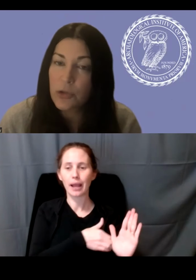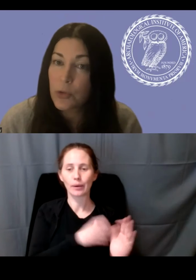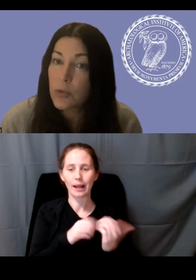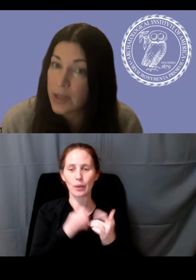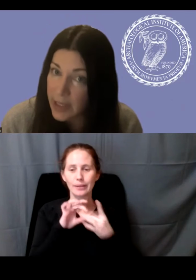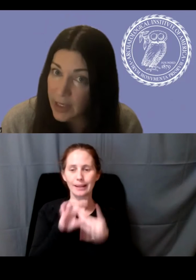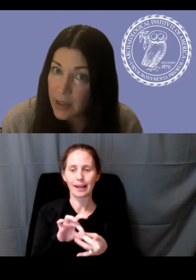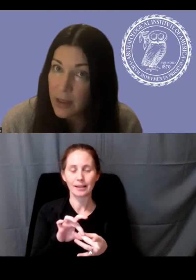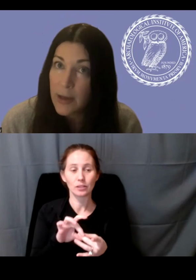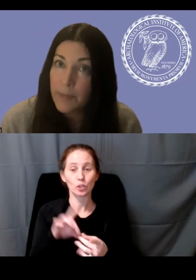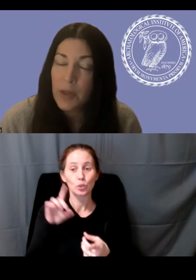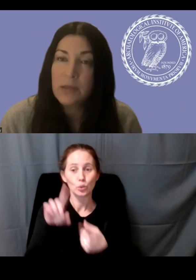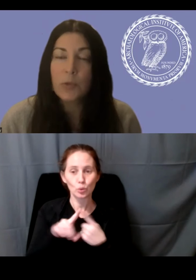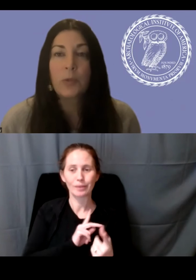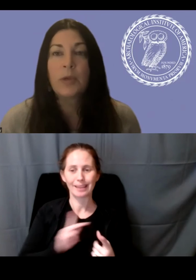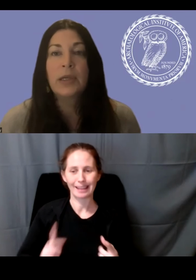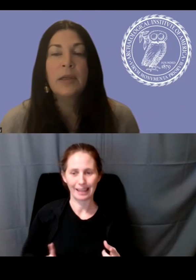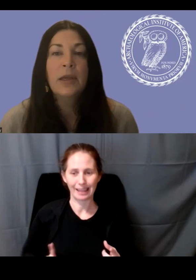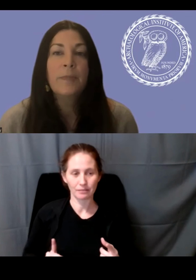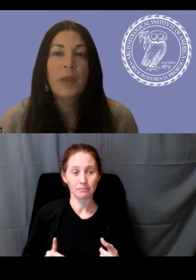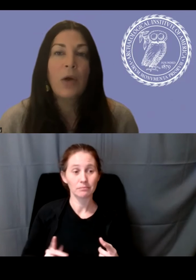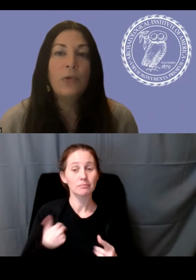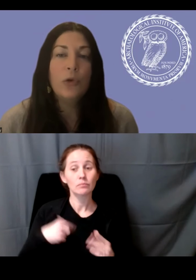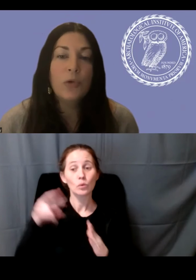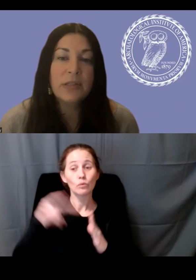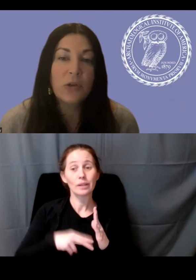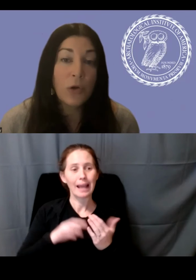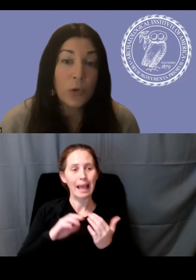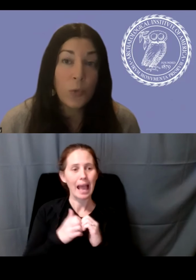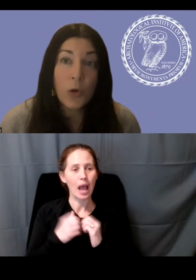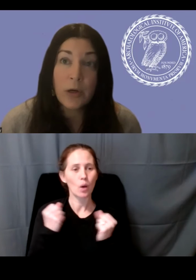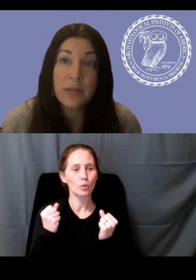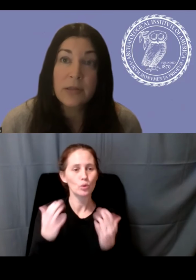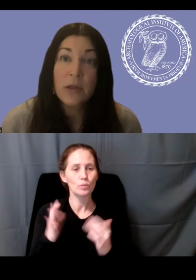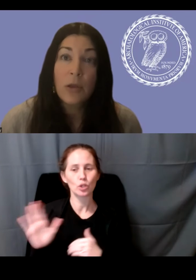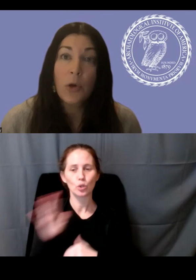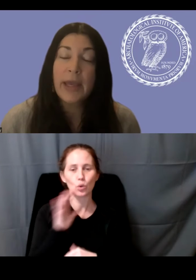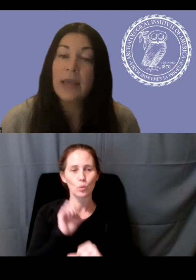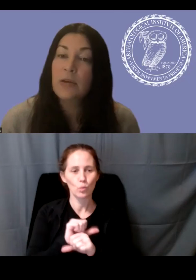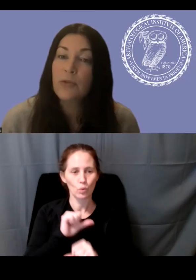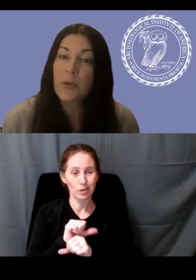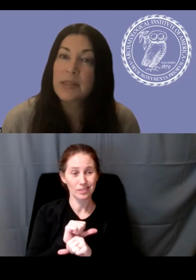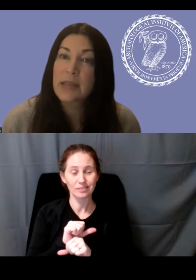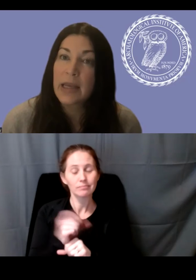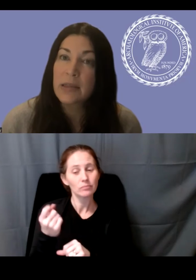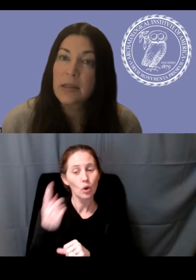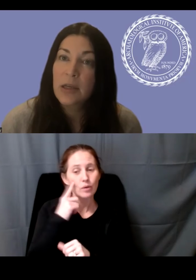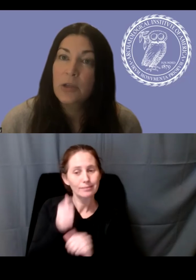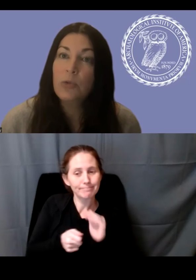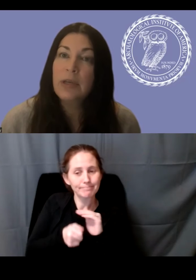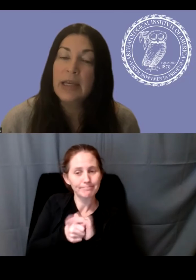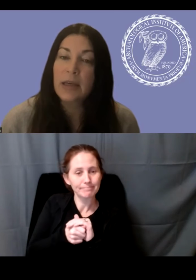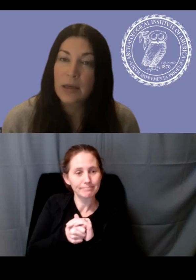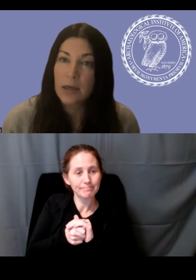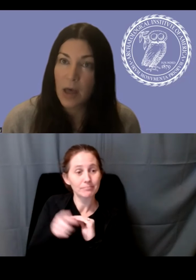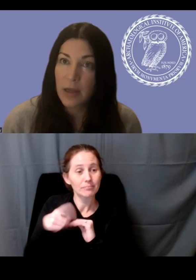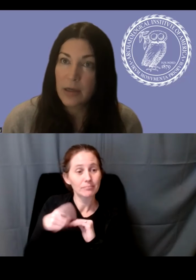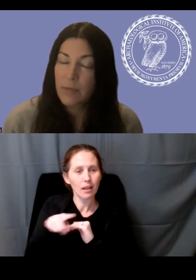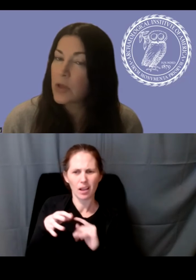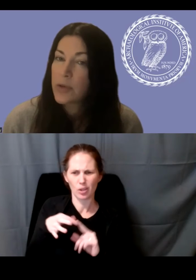connection to the king. And so we read, how numerous are your works, though hidden from sight,